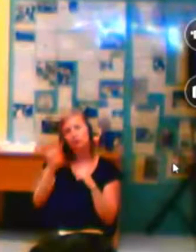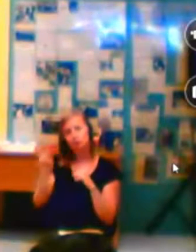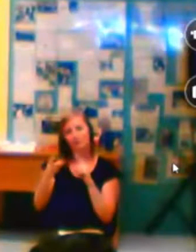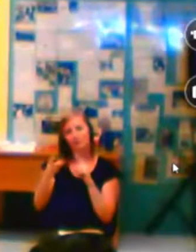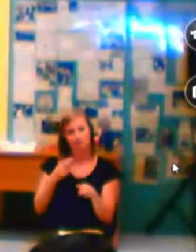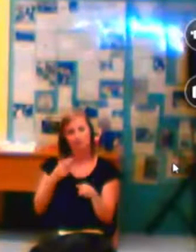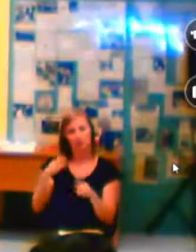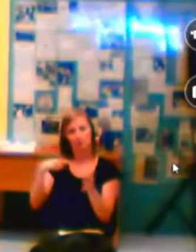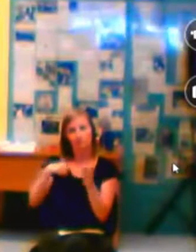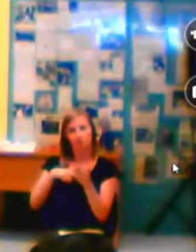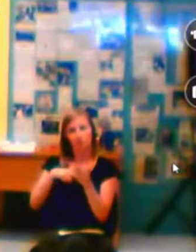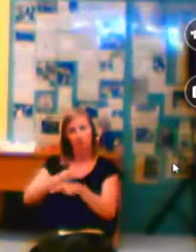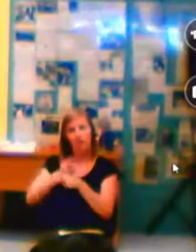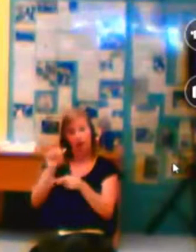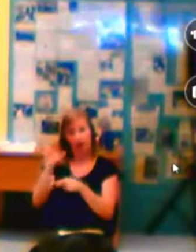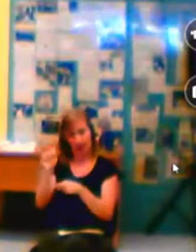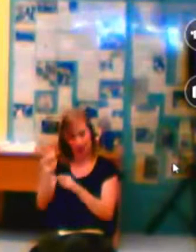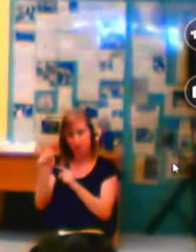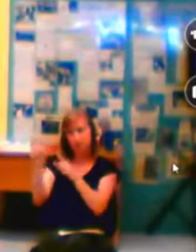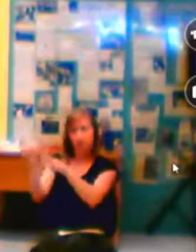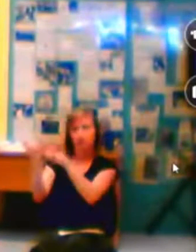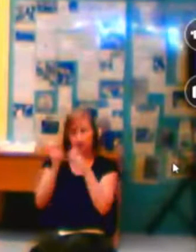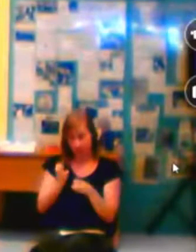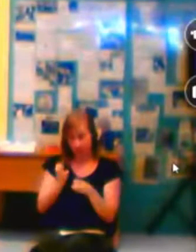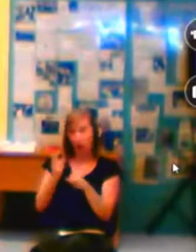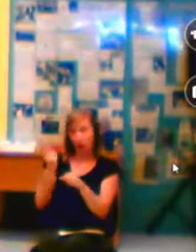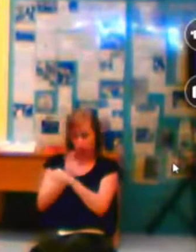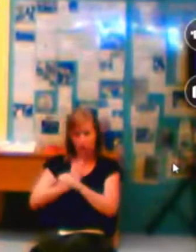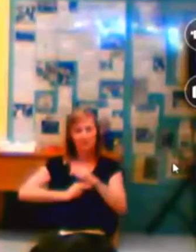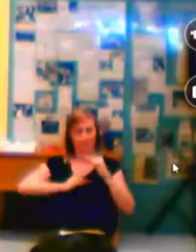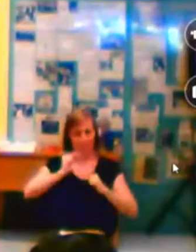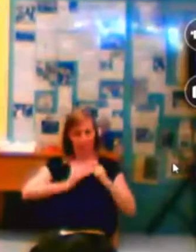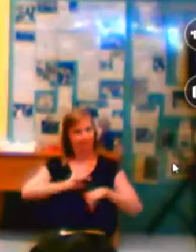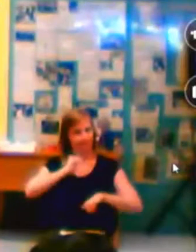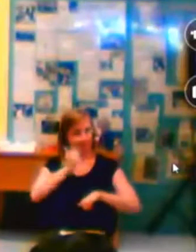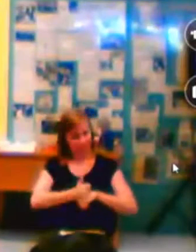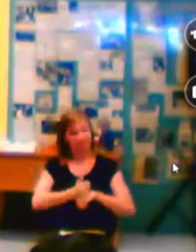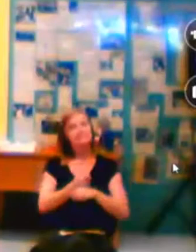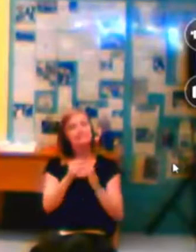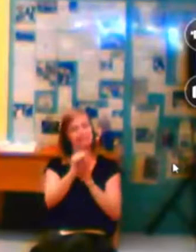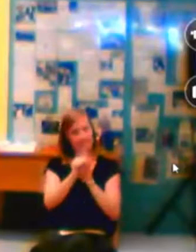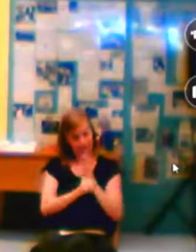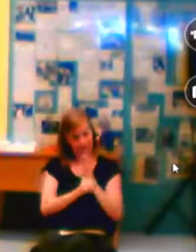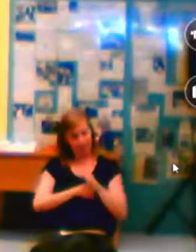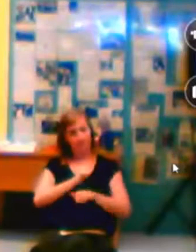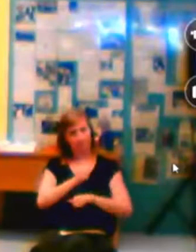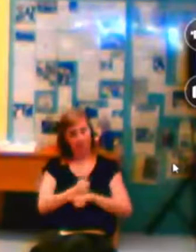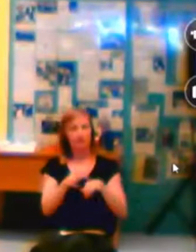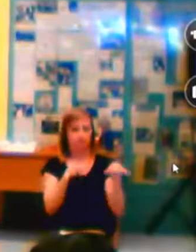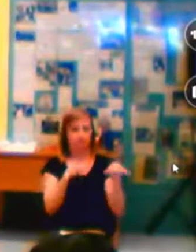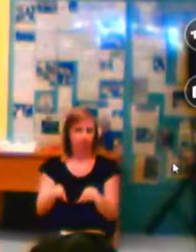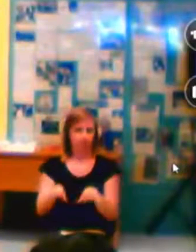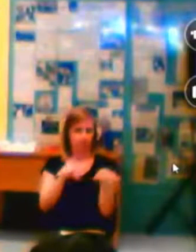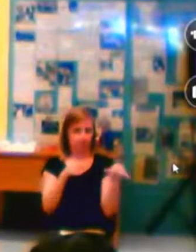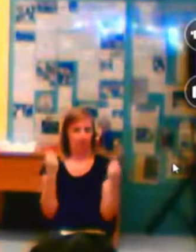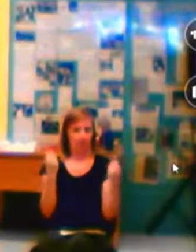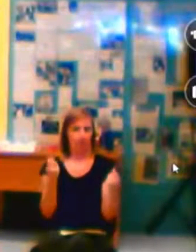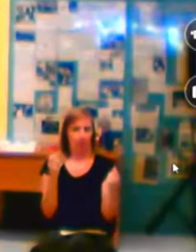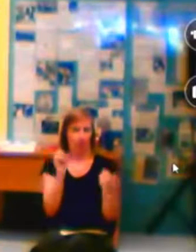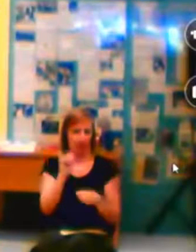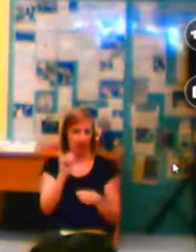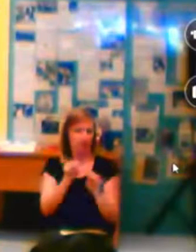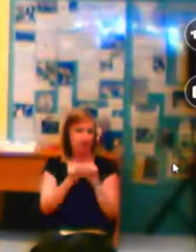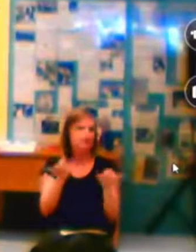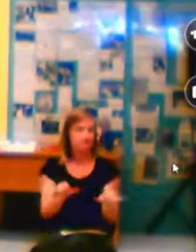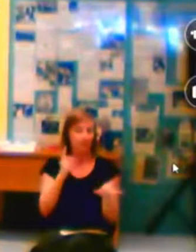So Colorado Care Amendment 69 uses Section 1332 of the Affordable Care Act to build and improve on